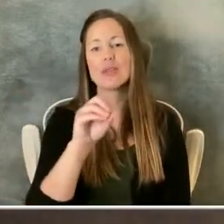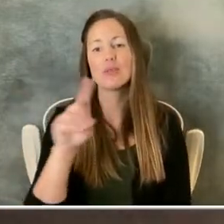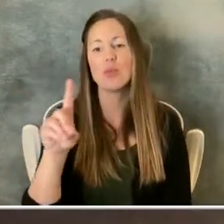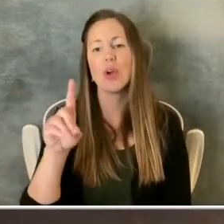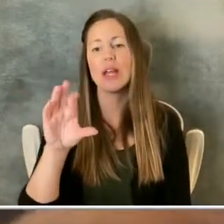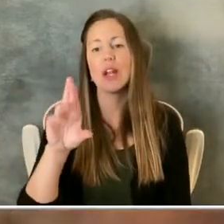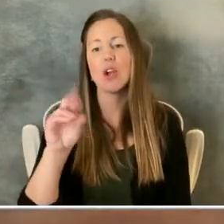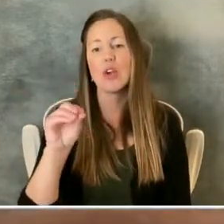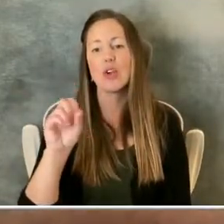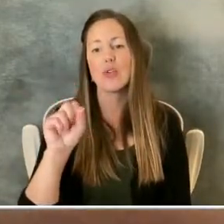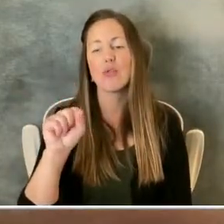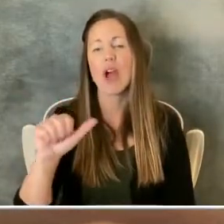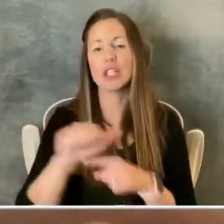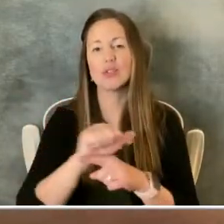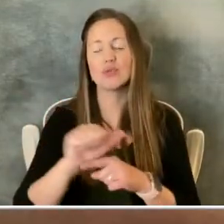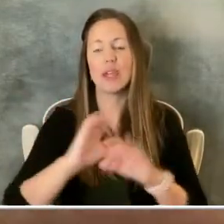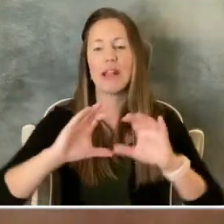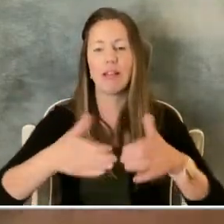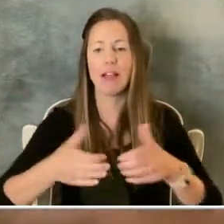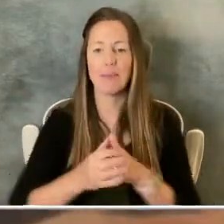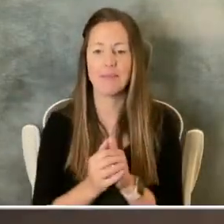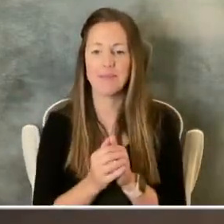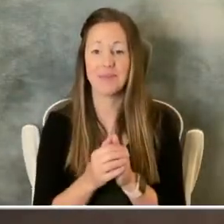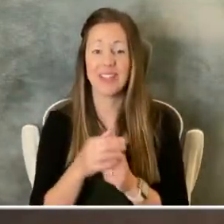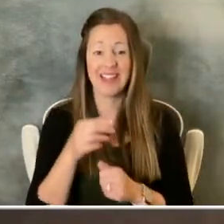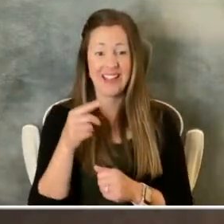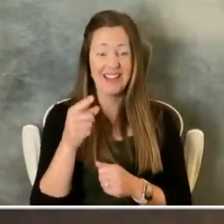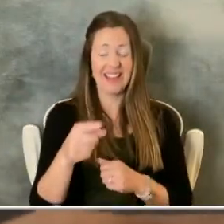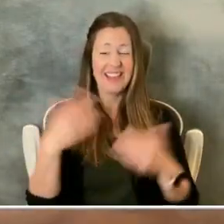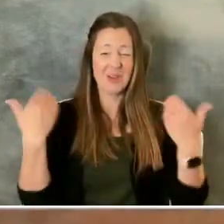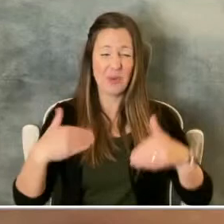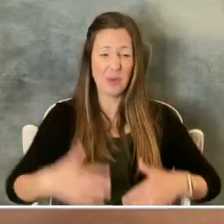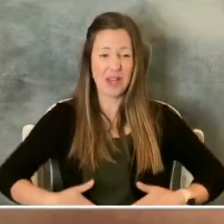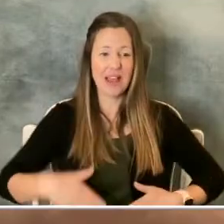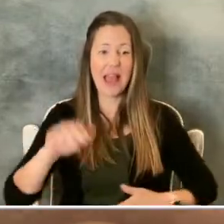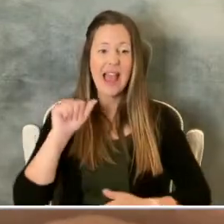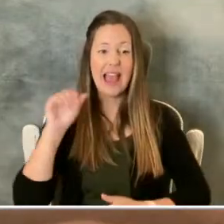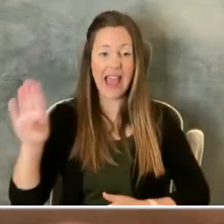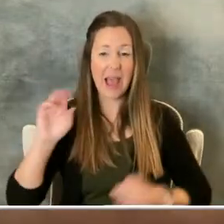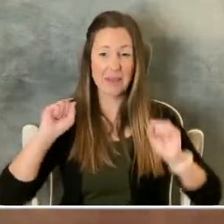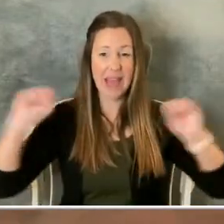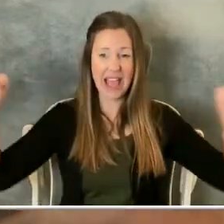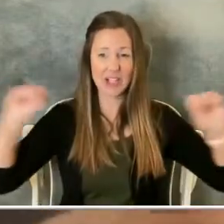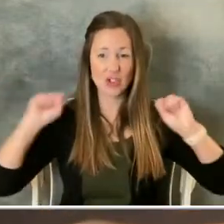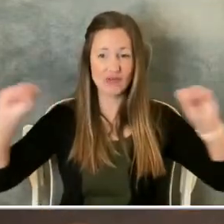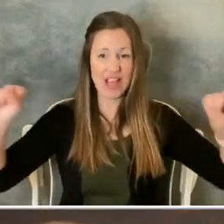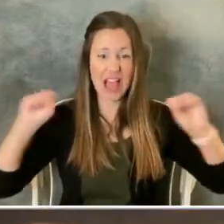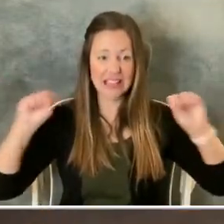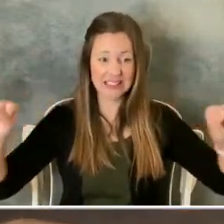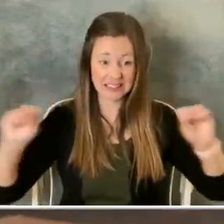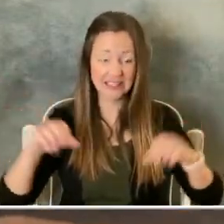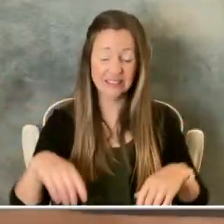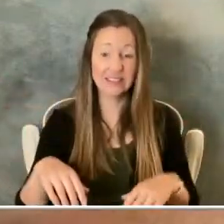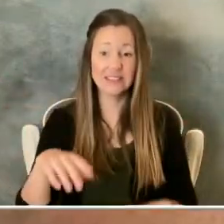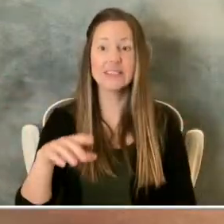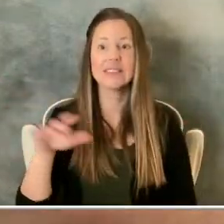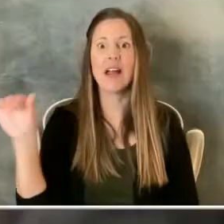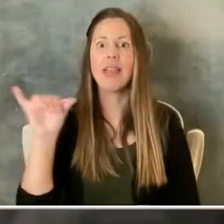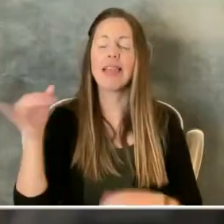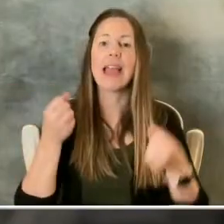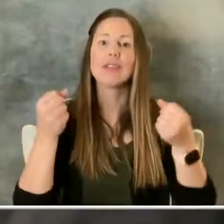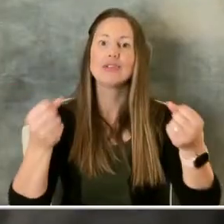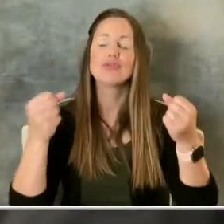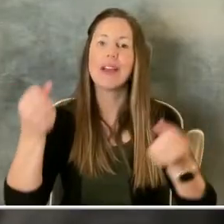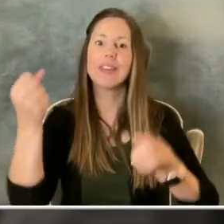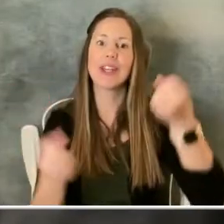a stomach-wrecking ab exercise, but they call it driving Miss Daisies. That's like we're driving the car.